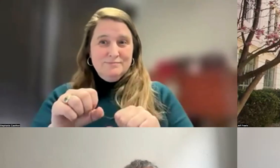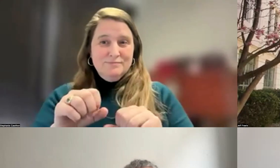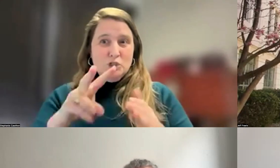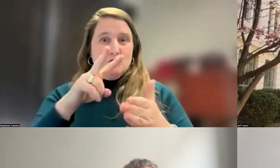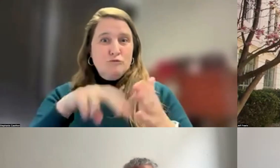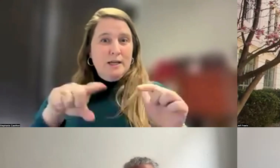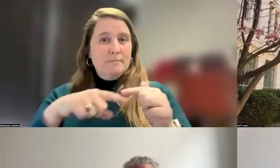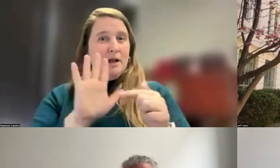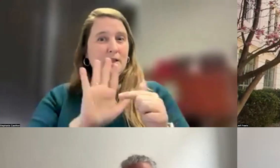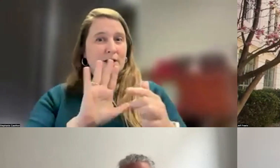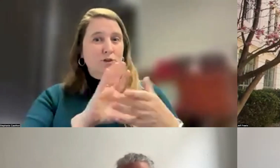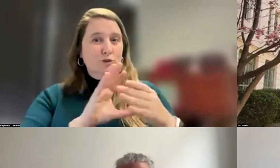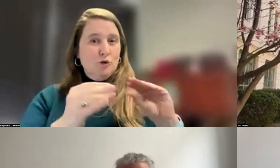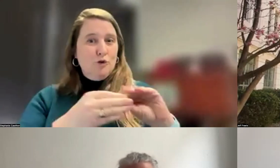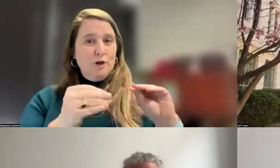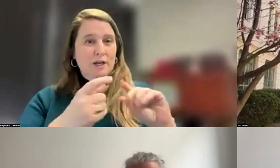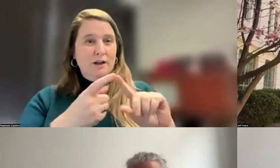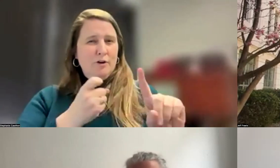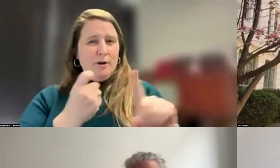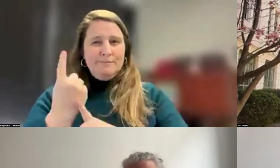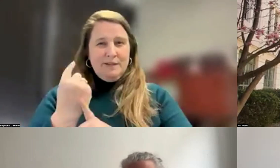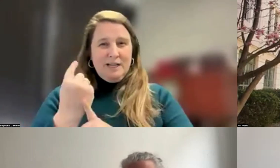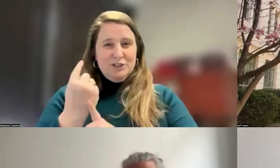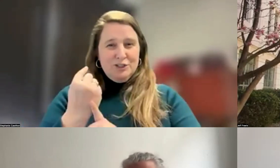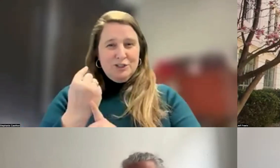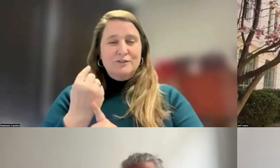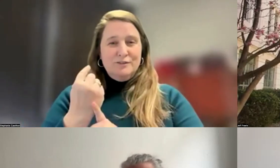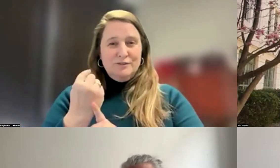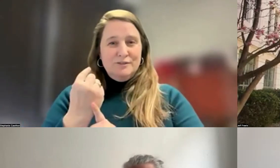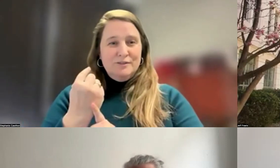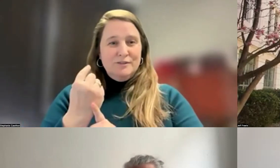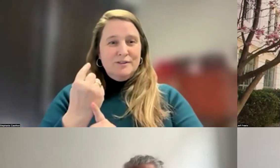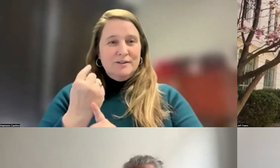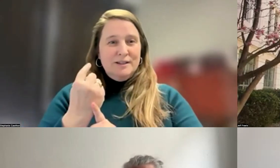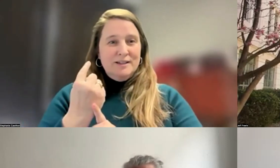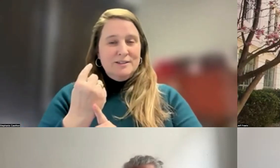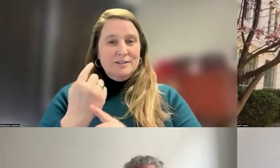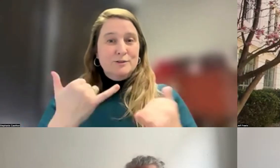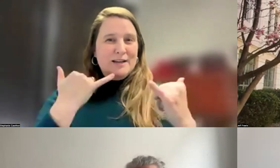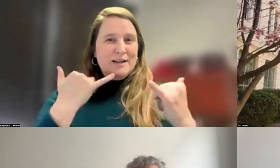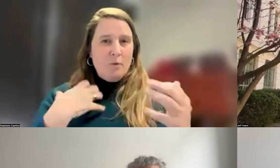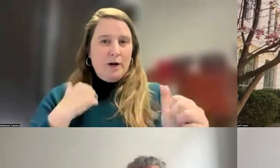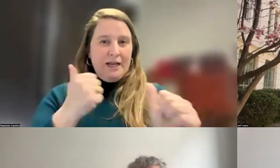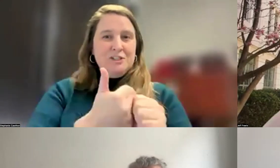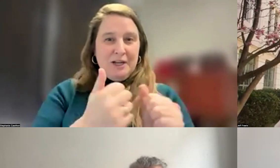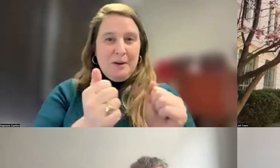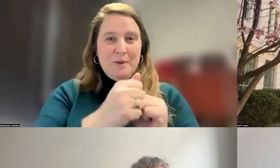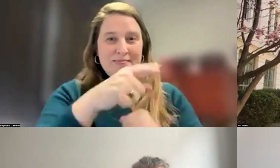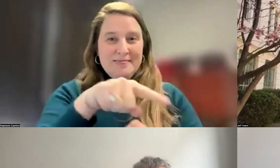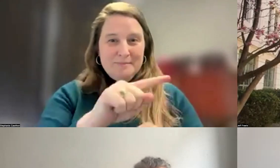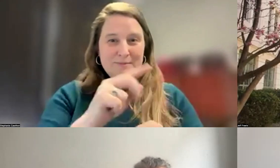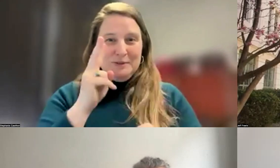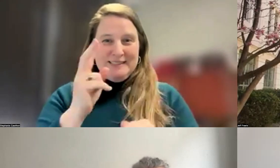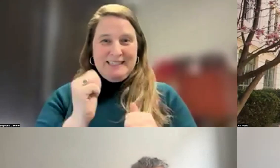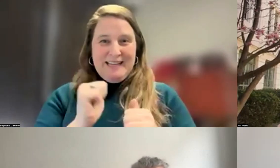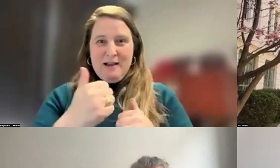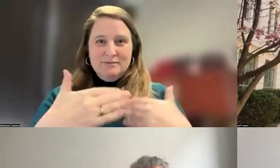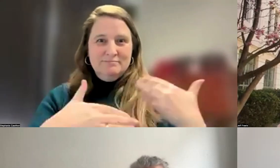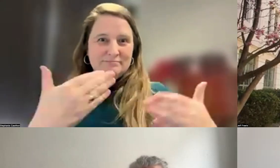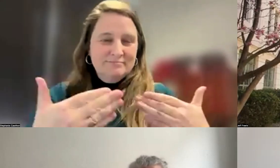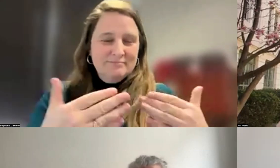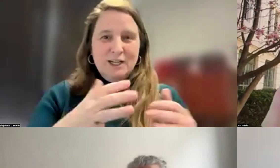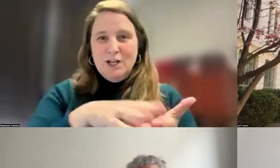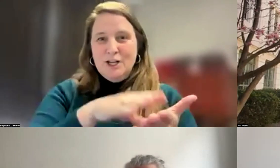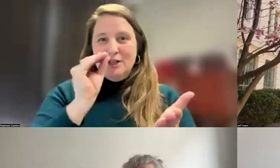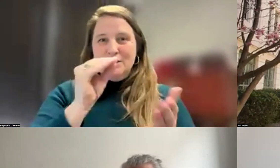digital accessibility on campus, if you could read about the story from last year, and now we're going to catch up